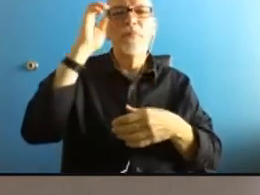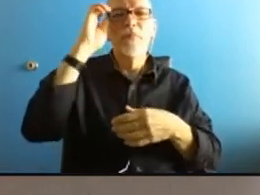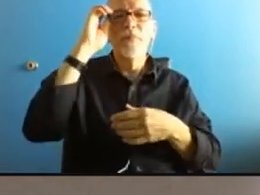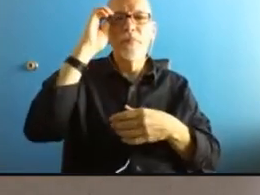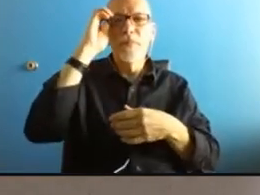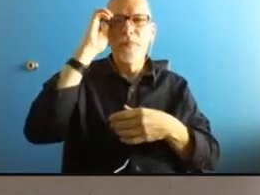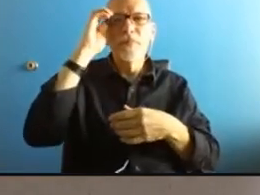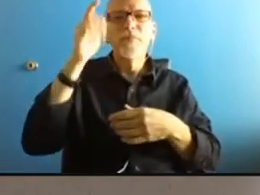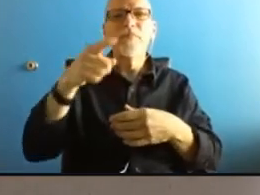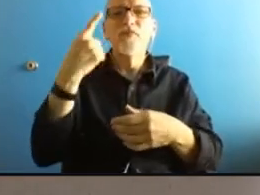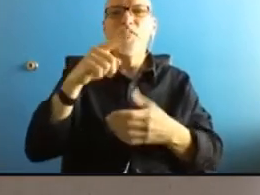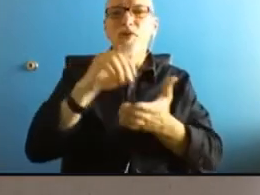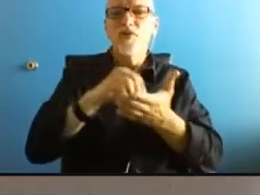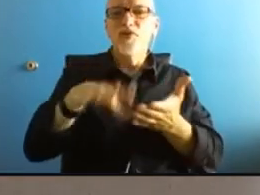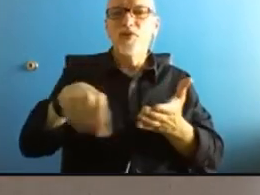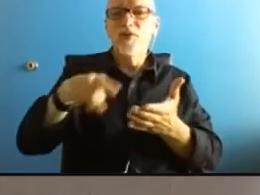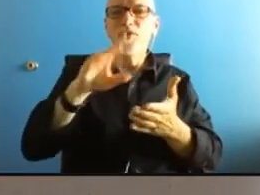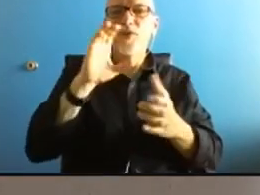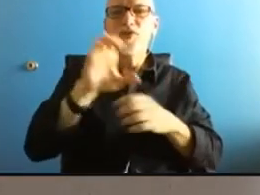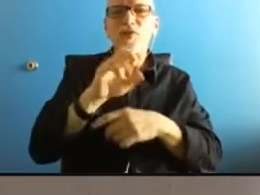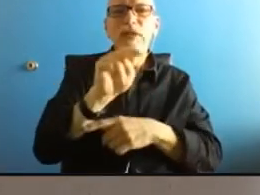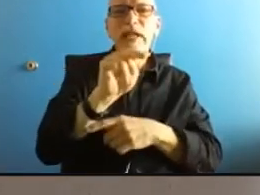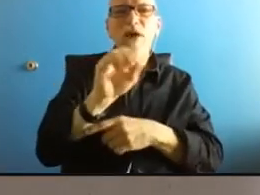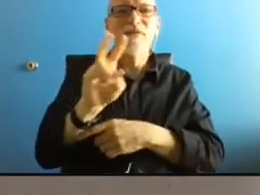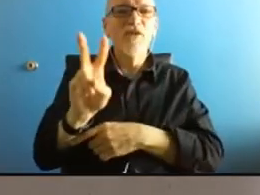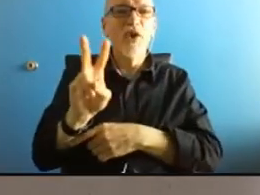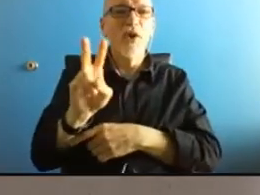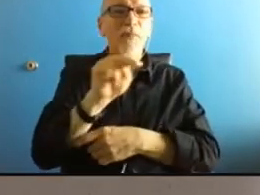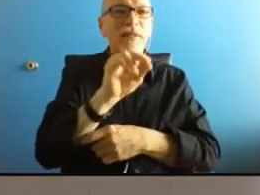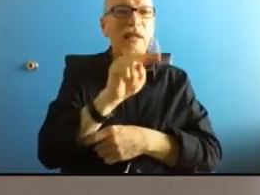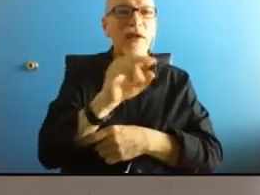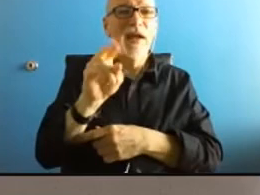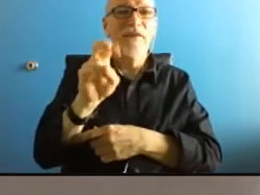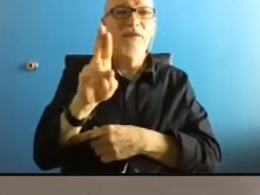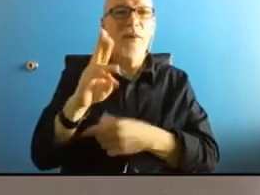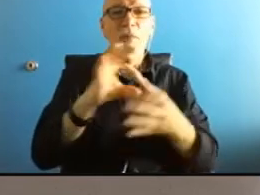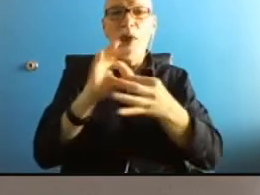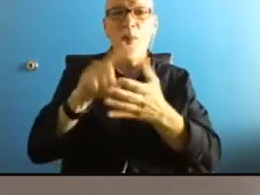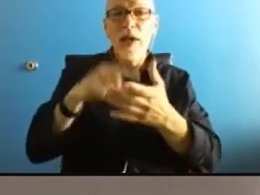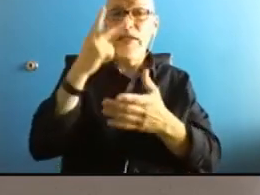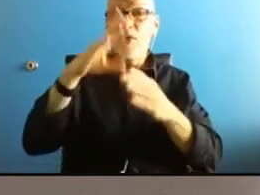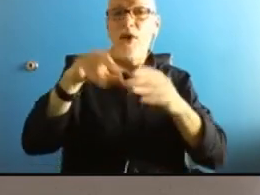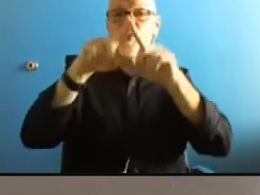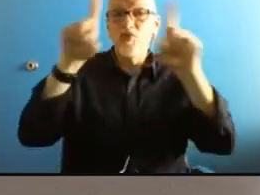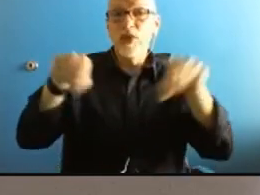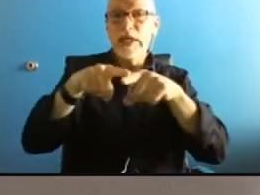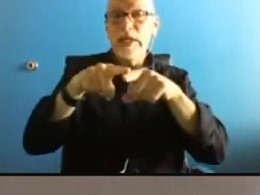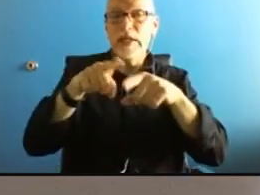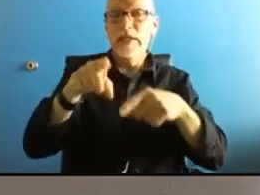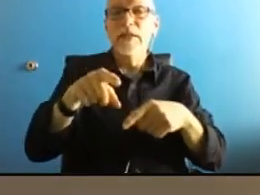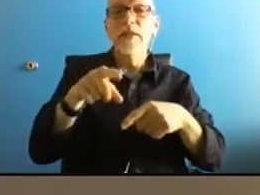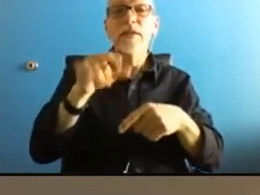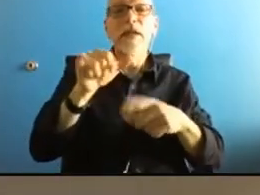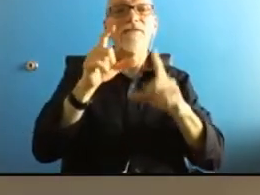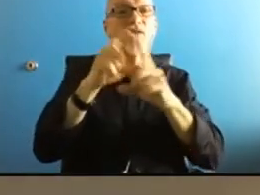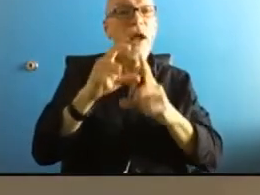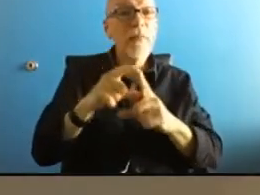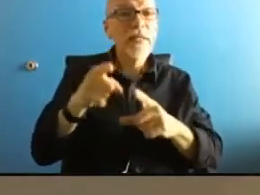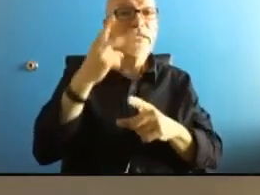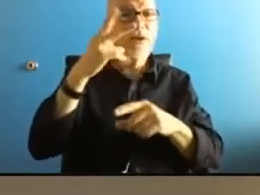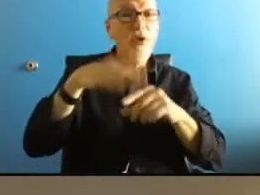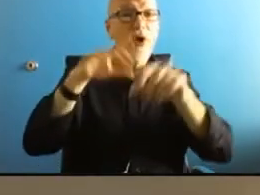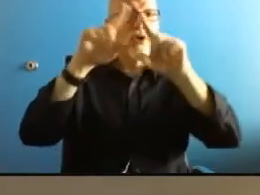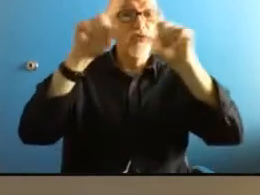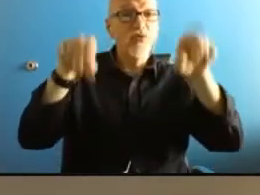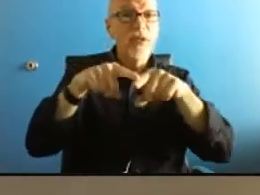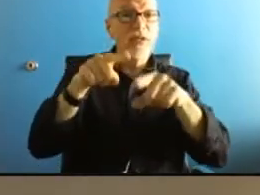for students to do nouns and verbs, but correlating the nouns and verbs that they see on the screen. The vocabulary that they see on the screen with